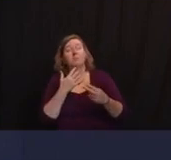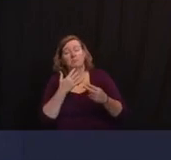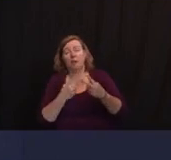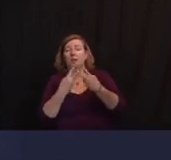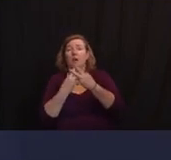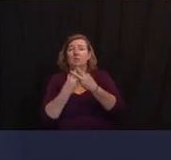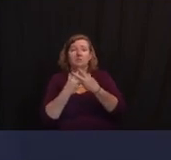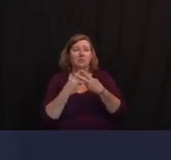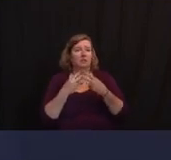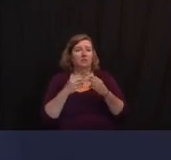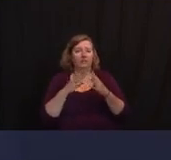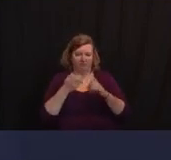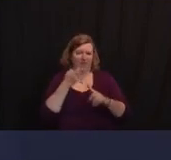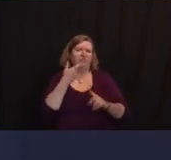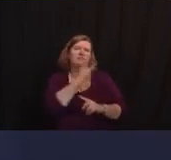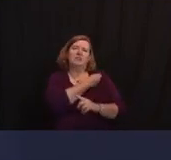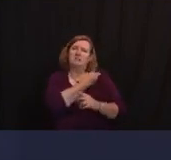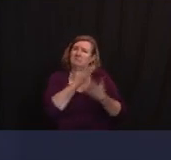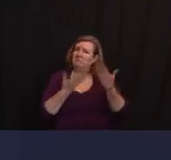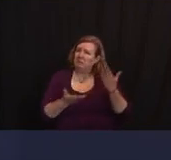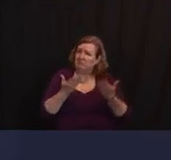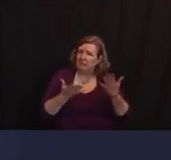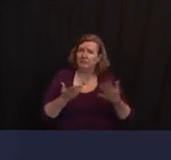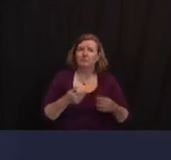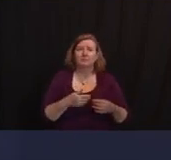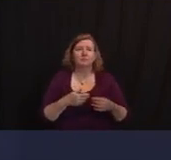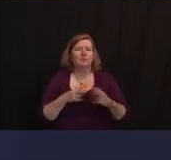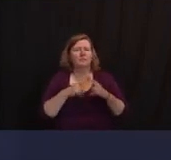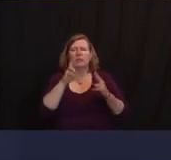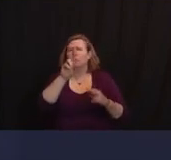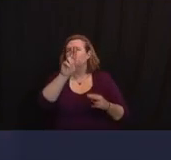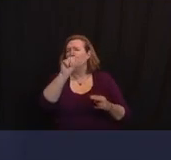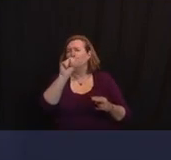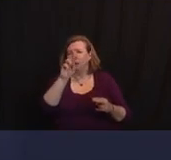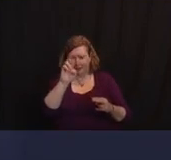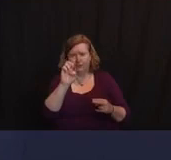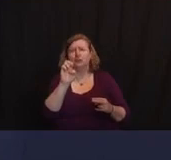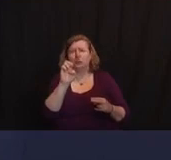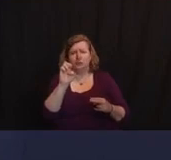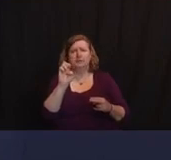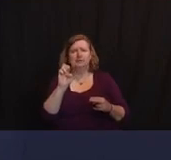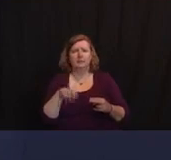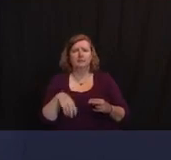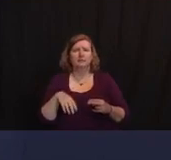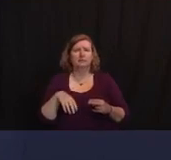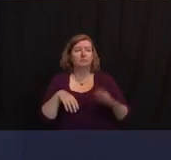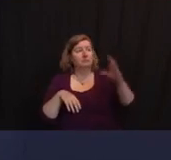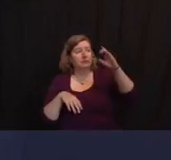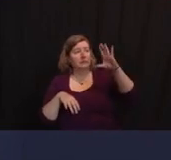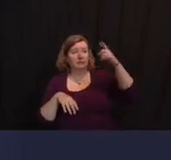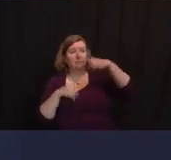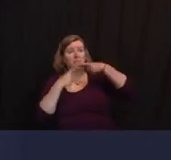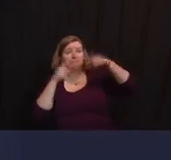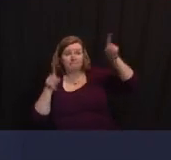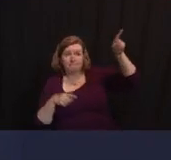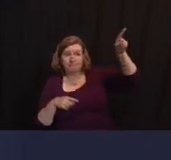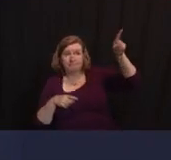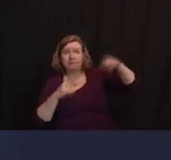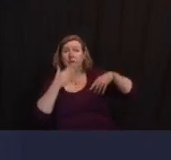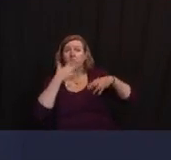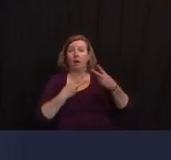without vaccination is also very rare. CDC reported these blood clots have occurred in